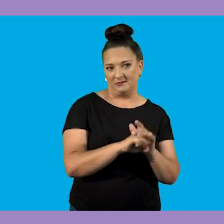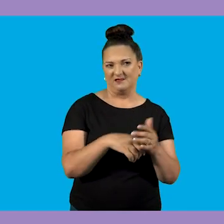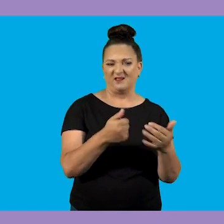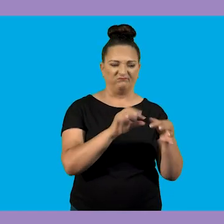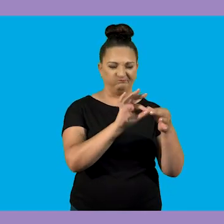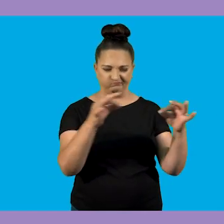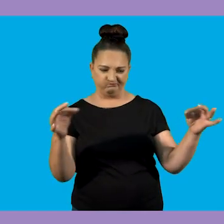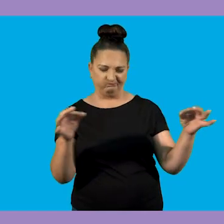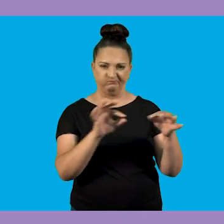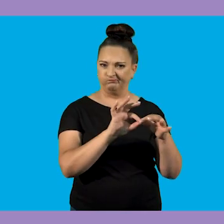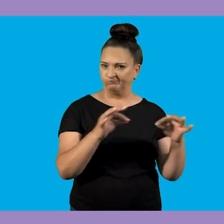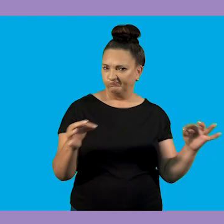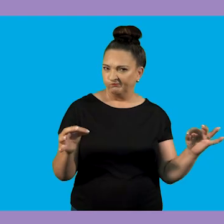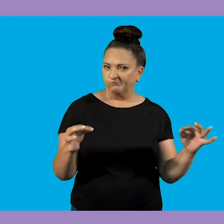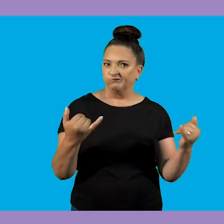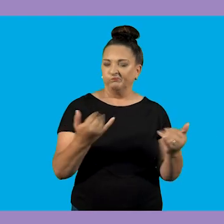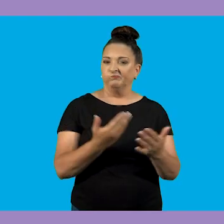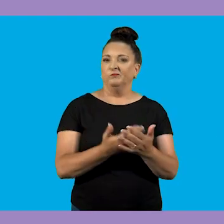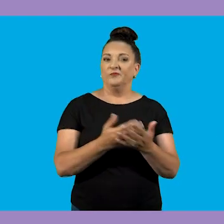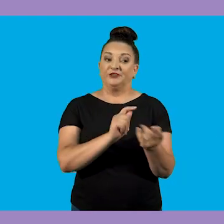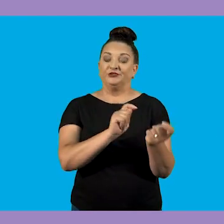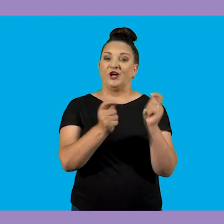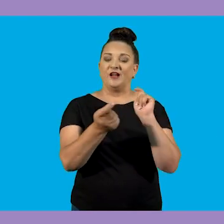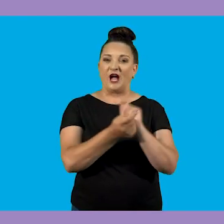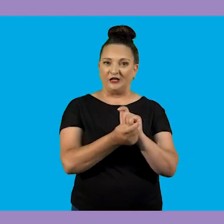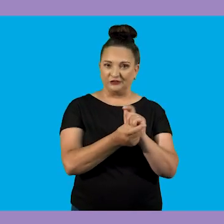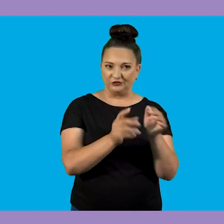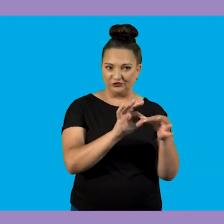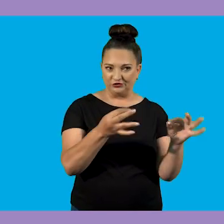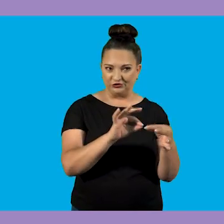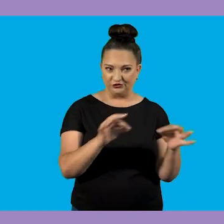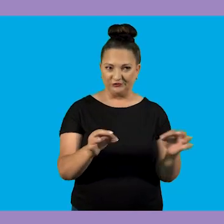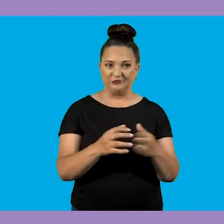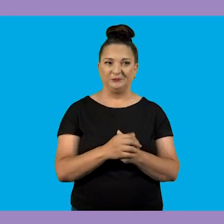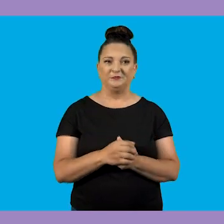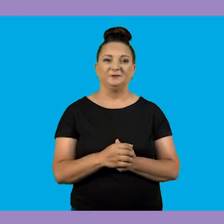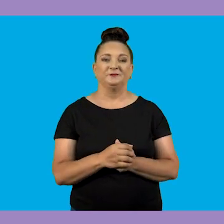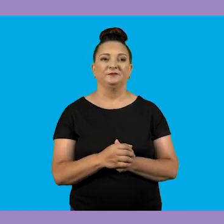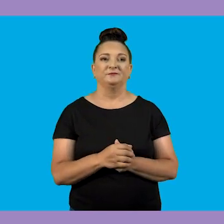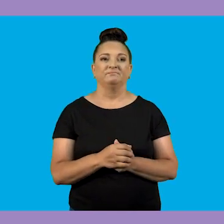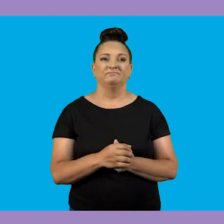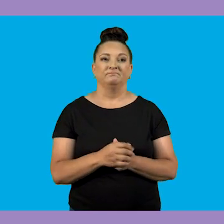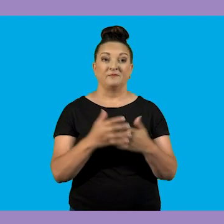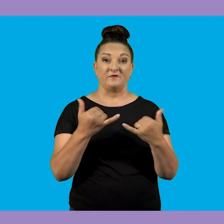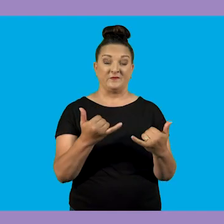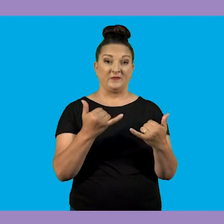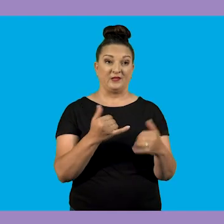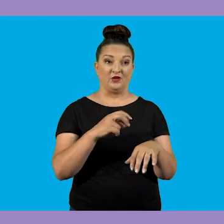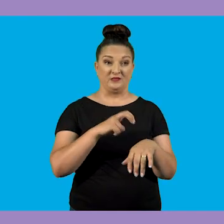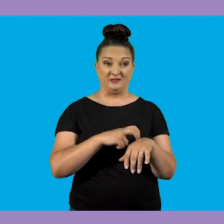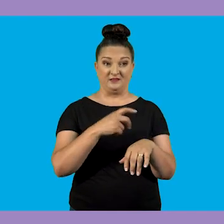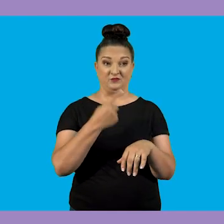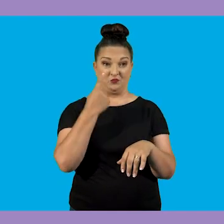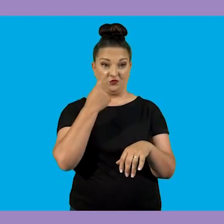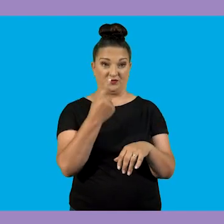converting word sums to algebraic expressions. So express the following words algebraically. The